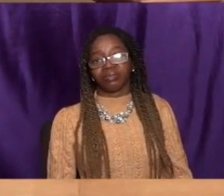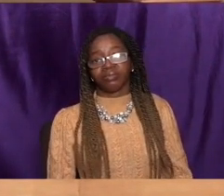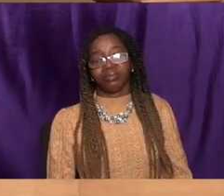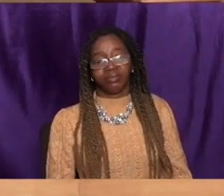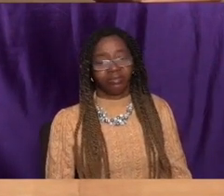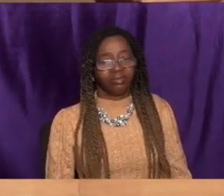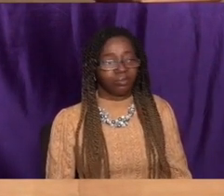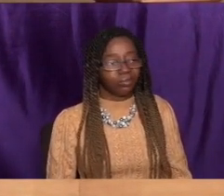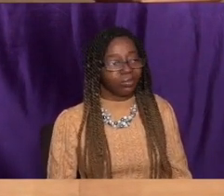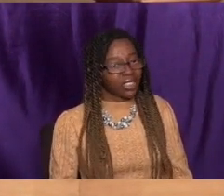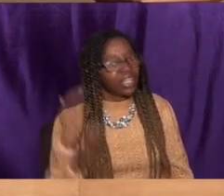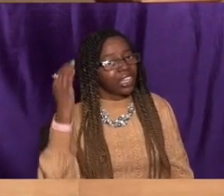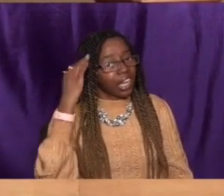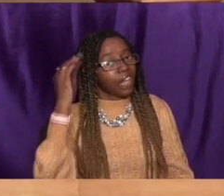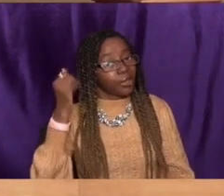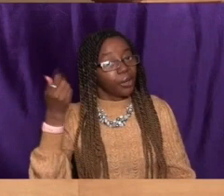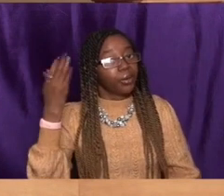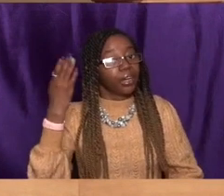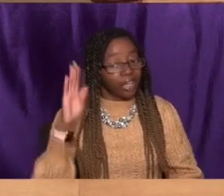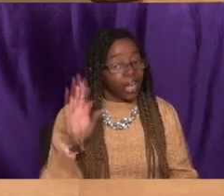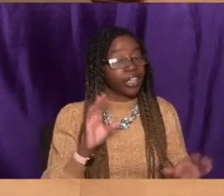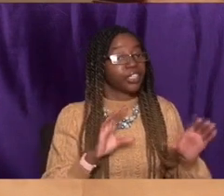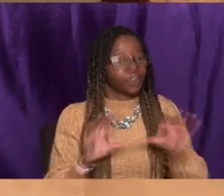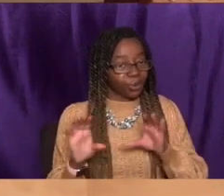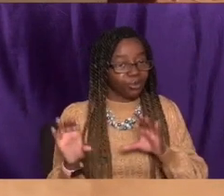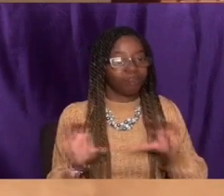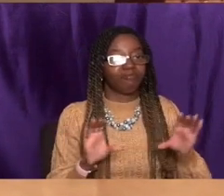I know what God can do.